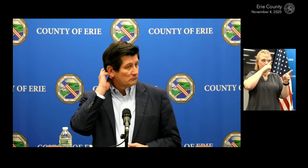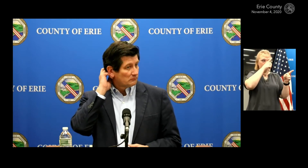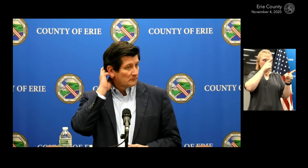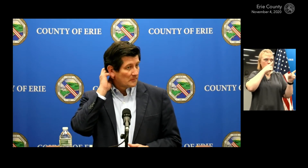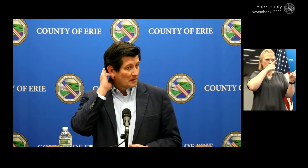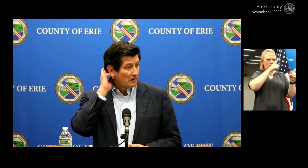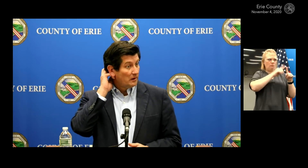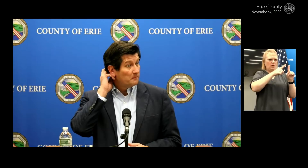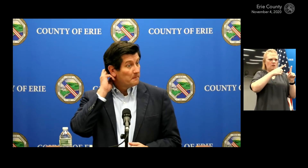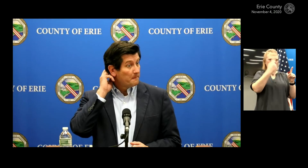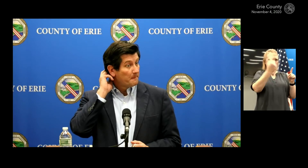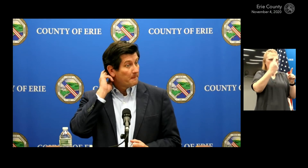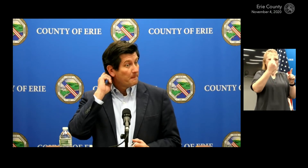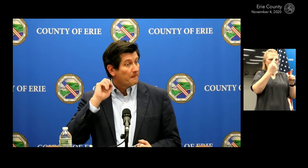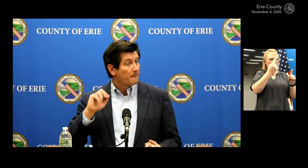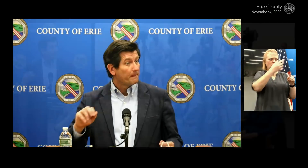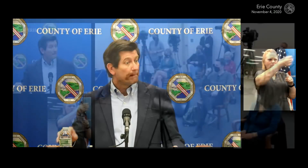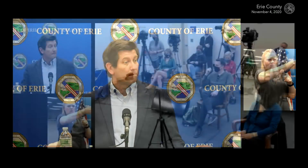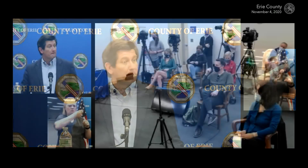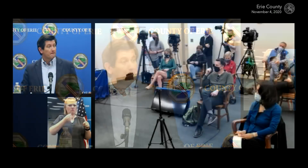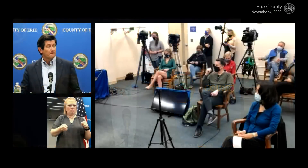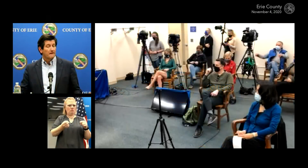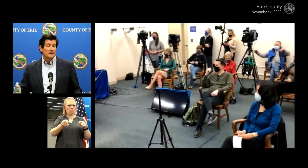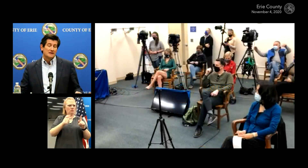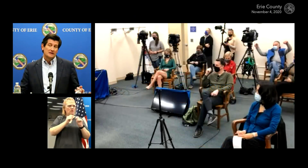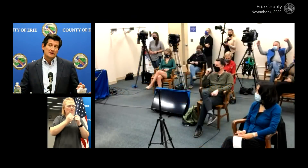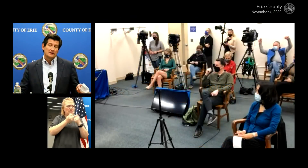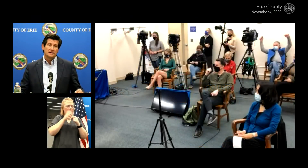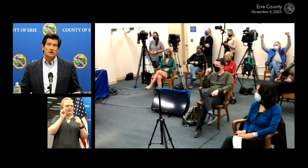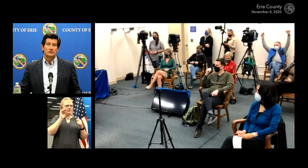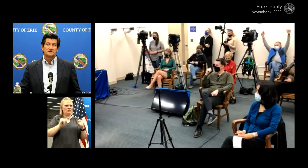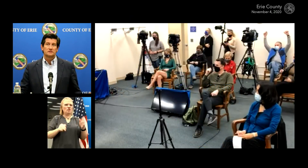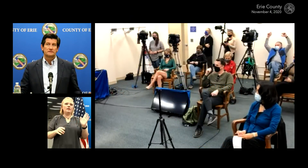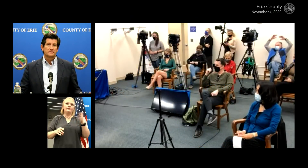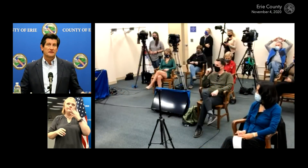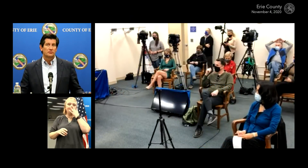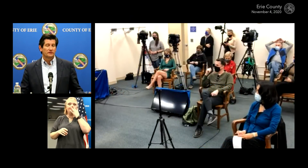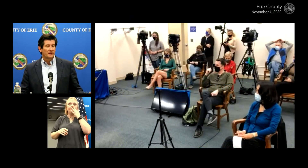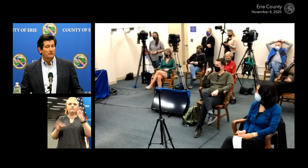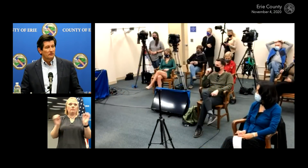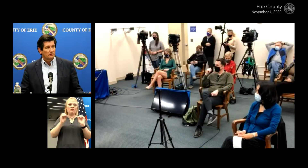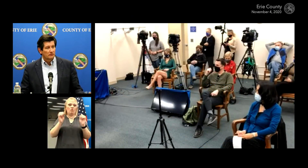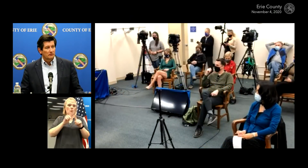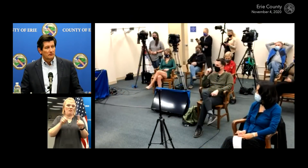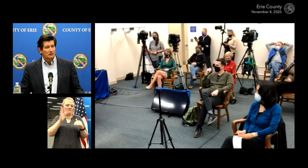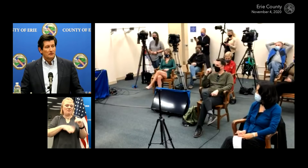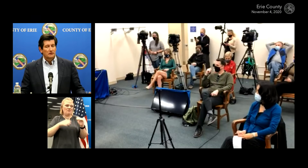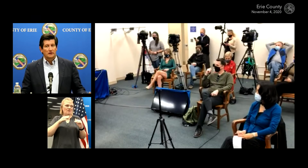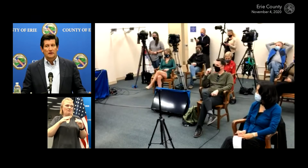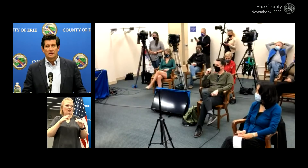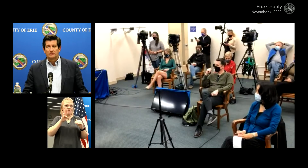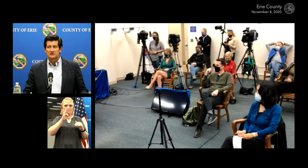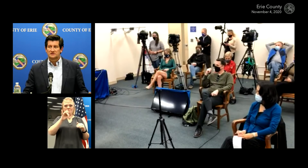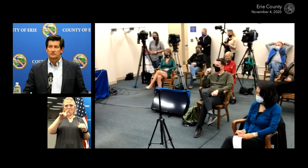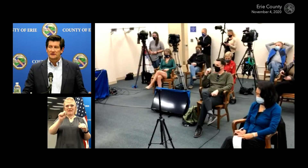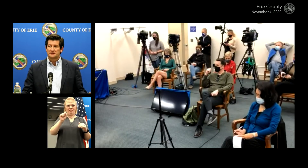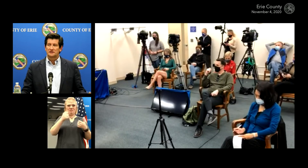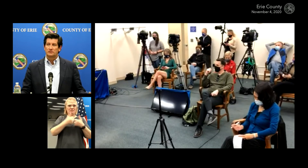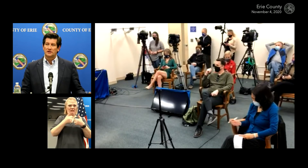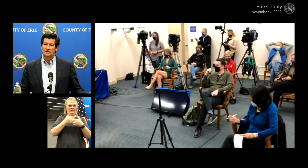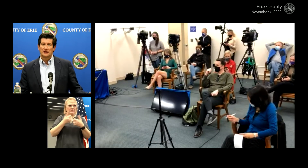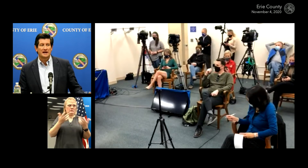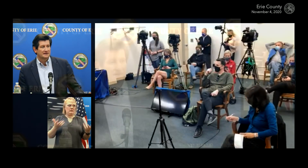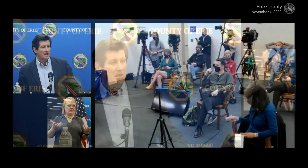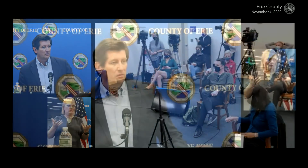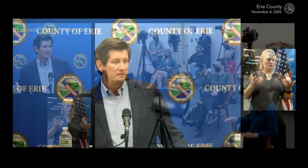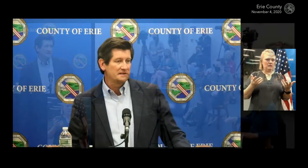Michigan, though. Huh? You're bringing the other team in. You know, it's no different than the Bills games because they're basically